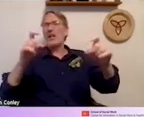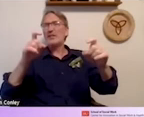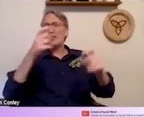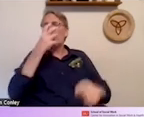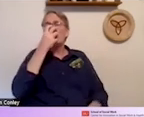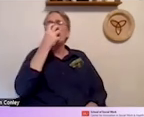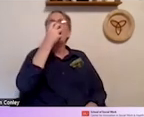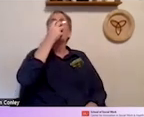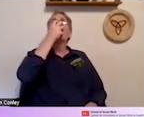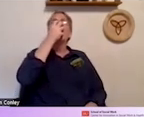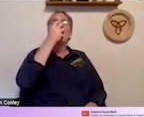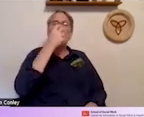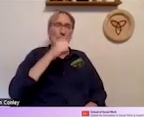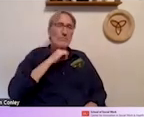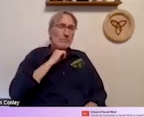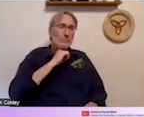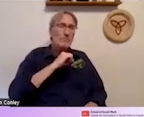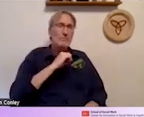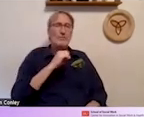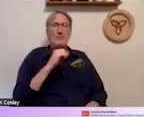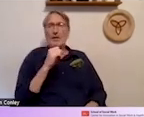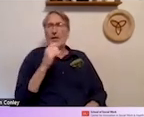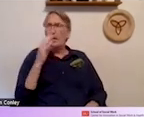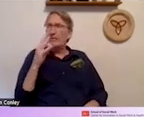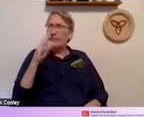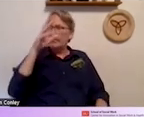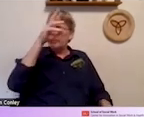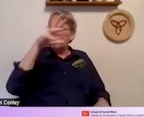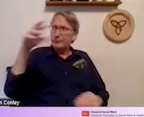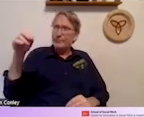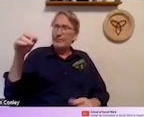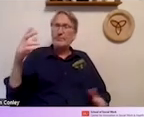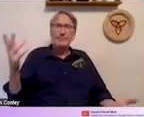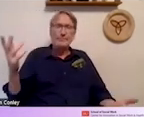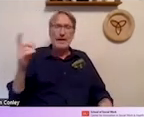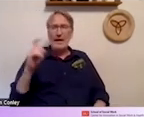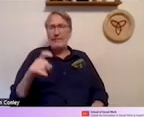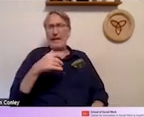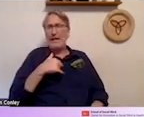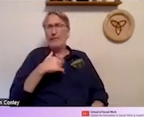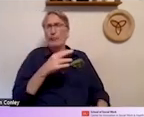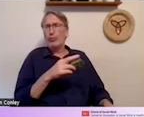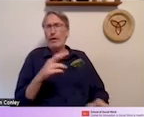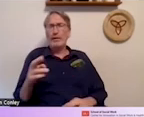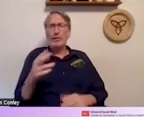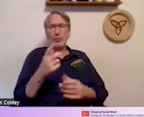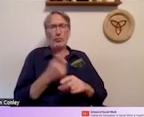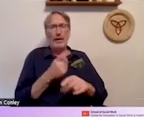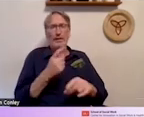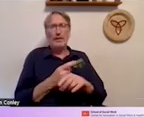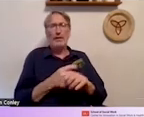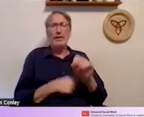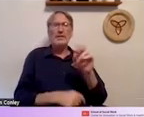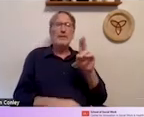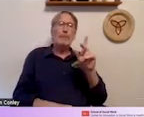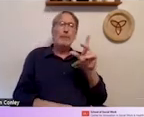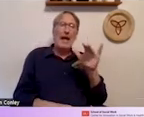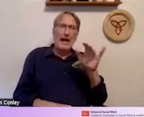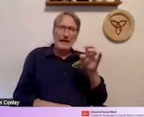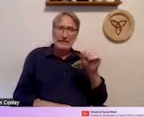that it comes down to ordering the right supplies, making sure families know how to use a syringe to feed their child